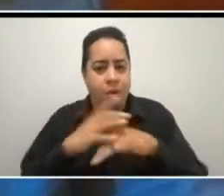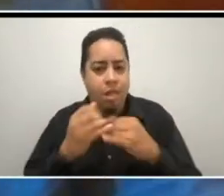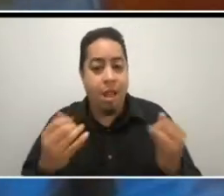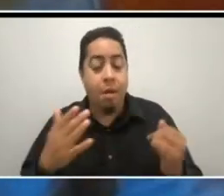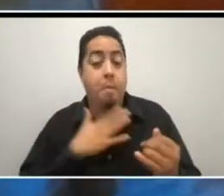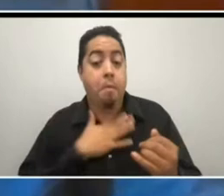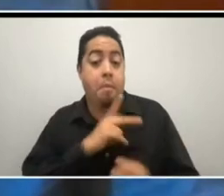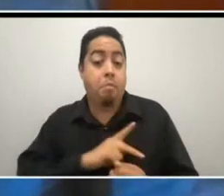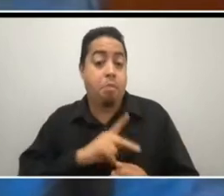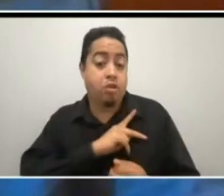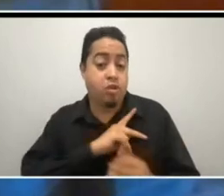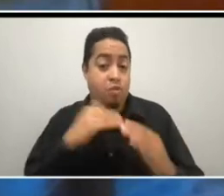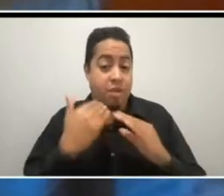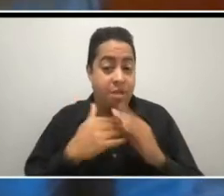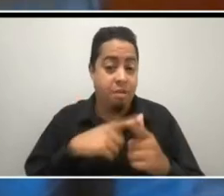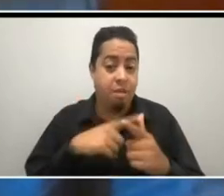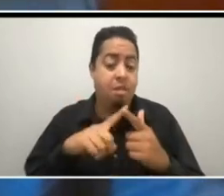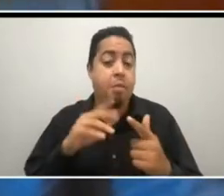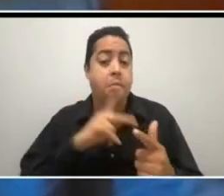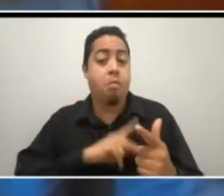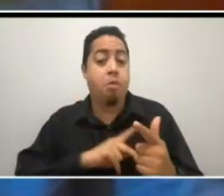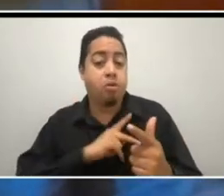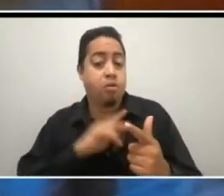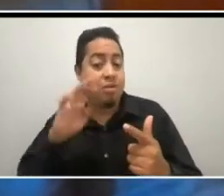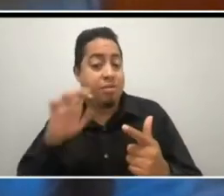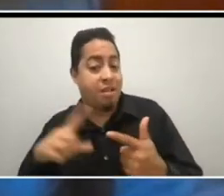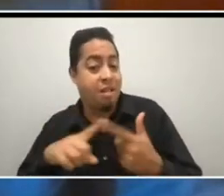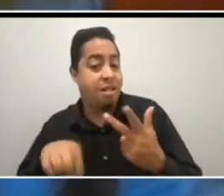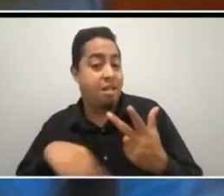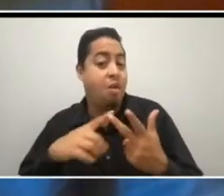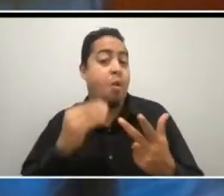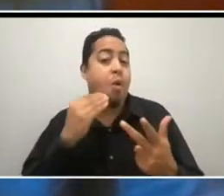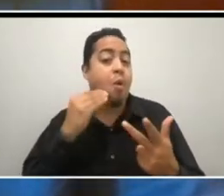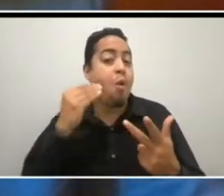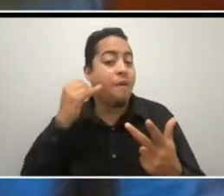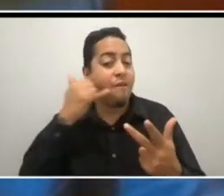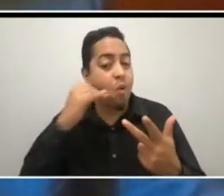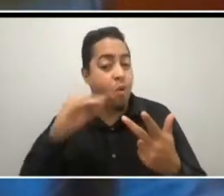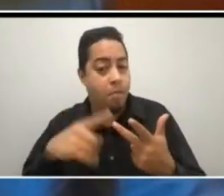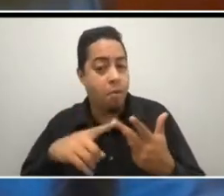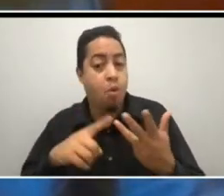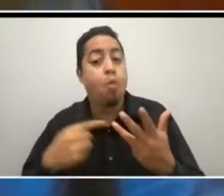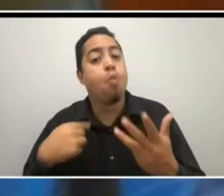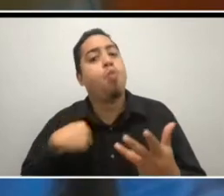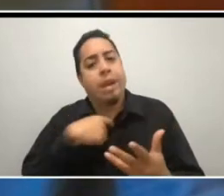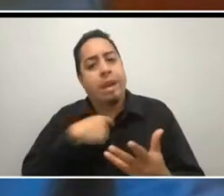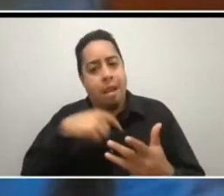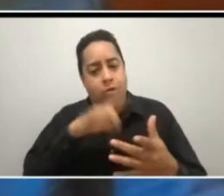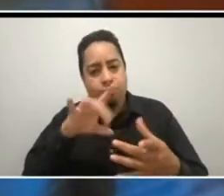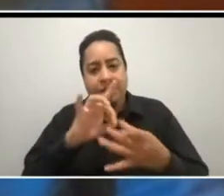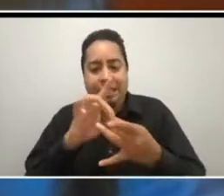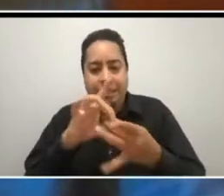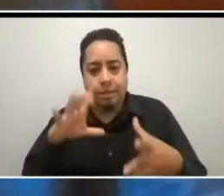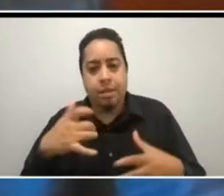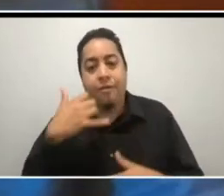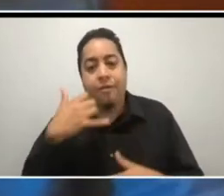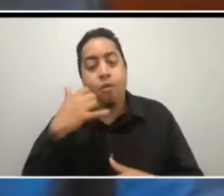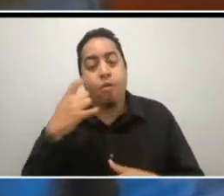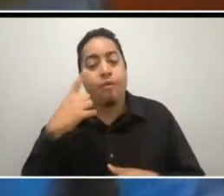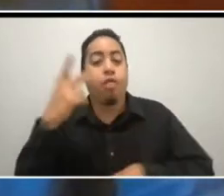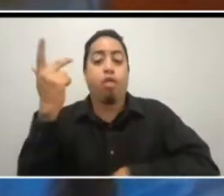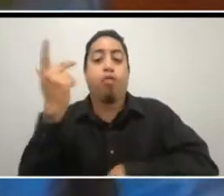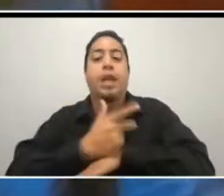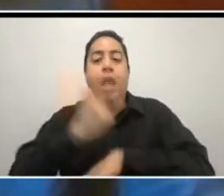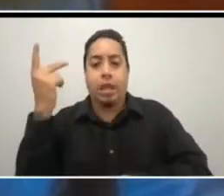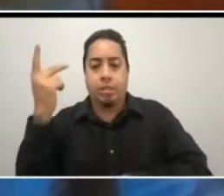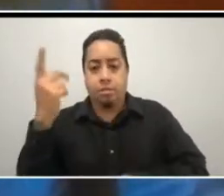personal email, my personal cell phone, my home phone number. In fact, we had to disconnect our home phone for about 3 days because it would ring